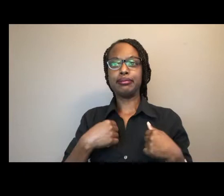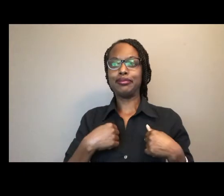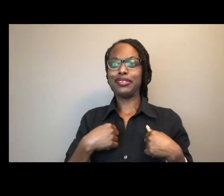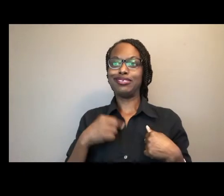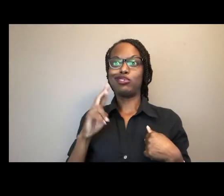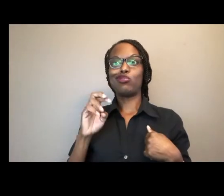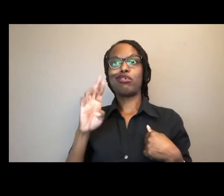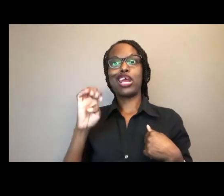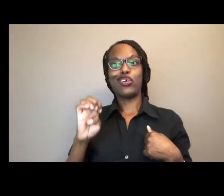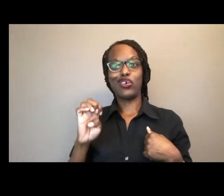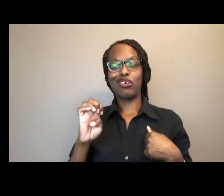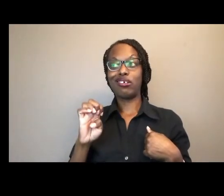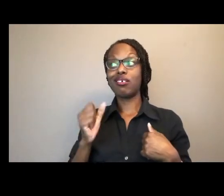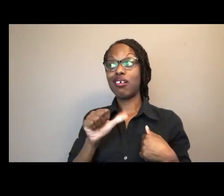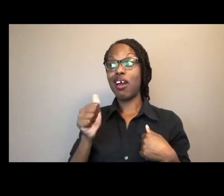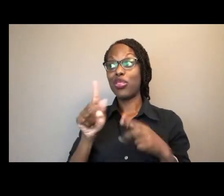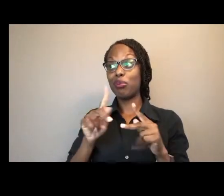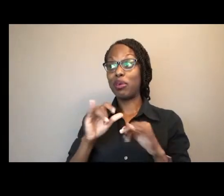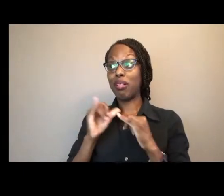gay